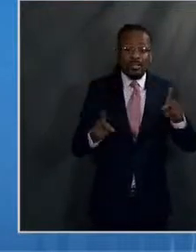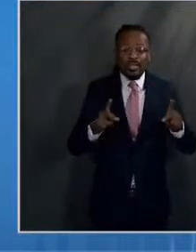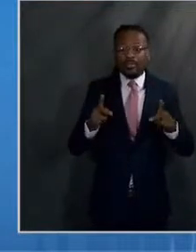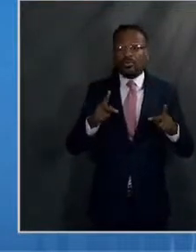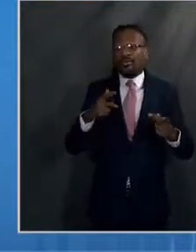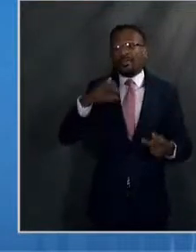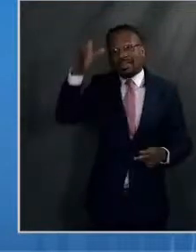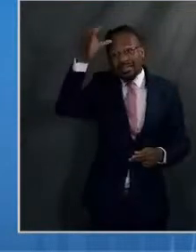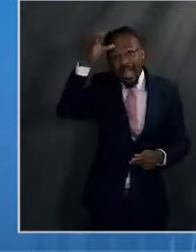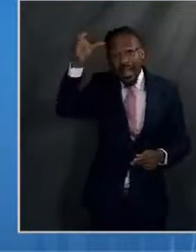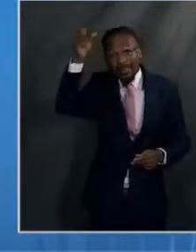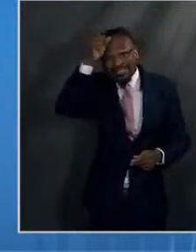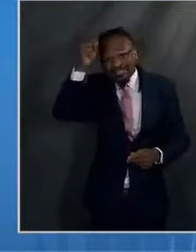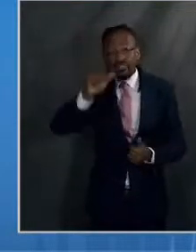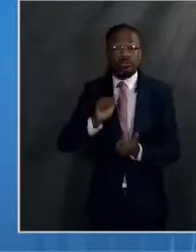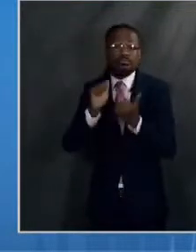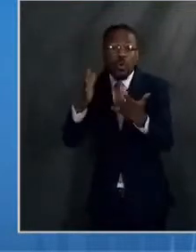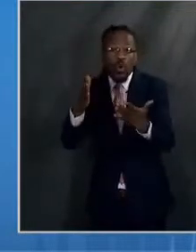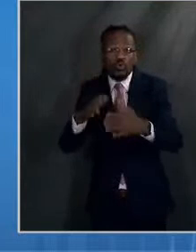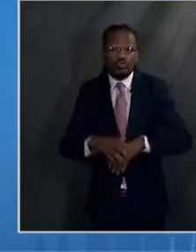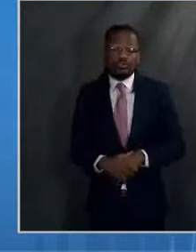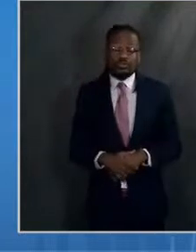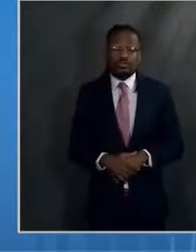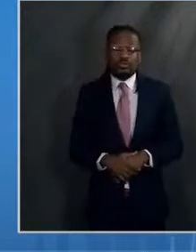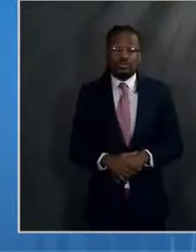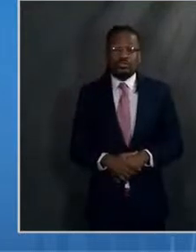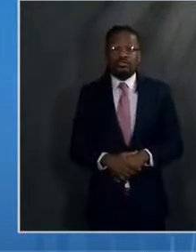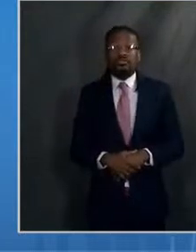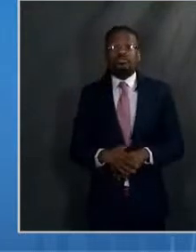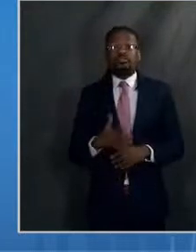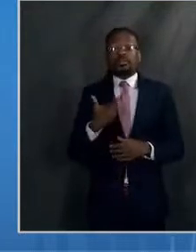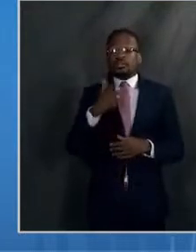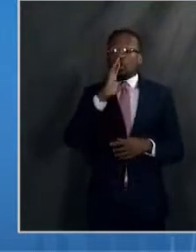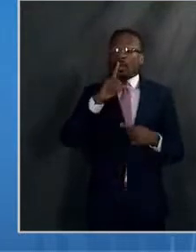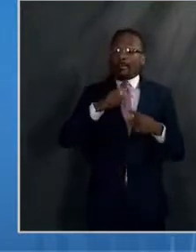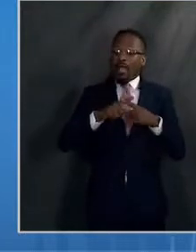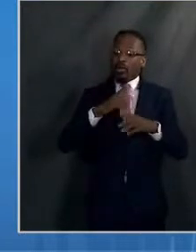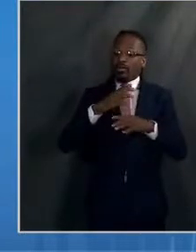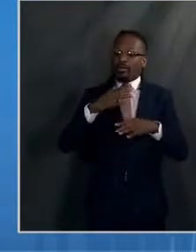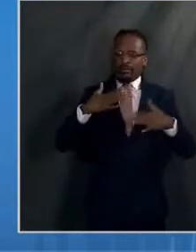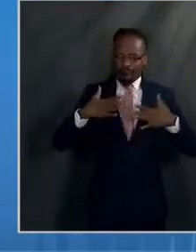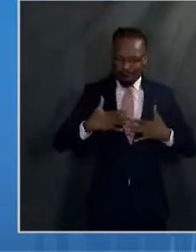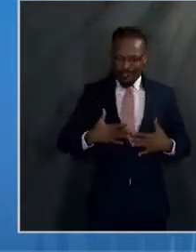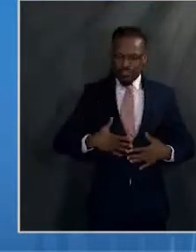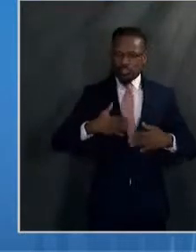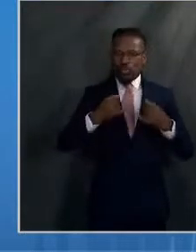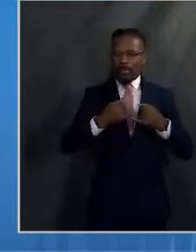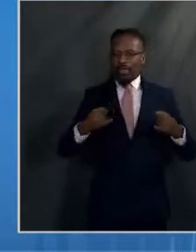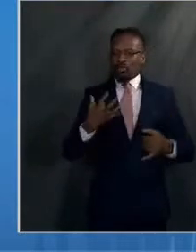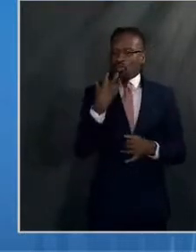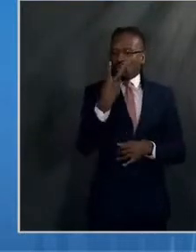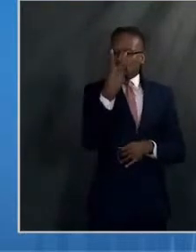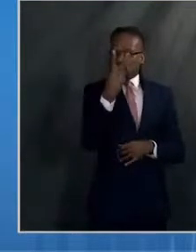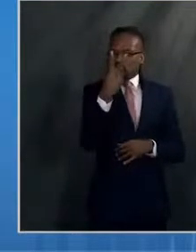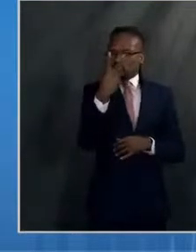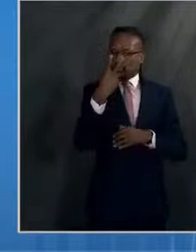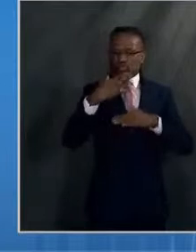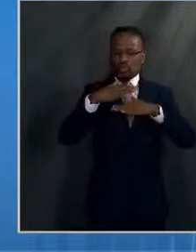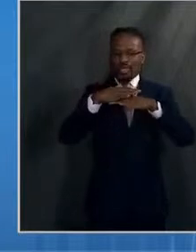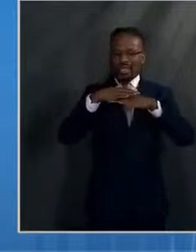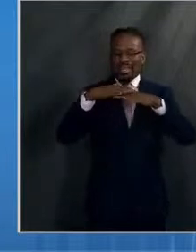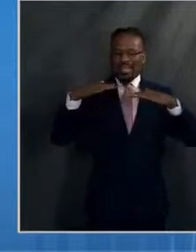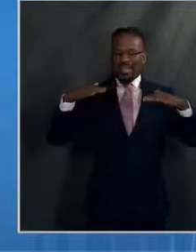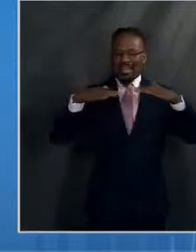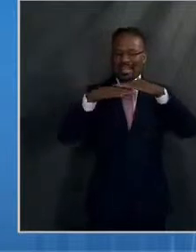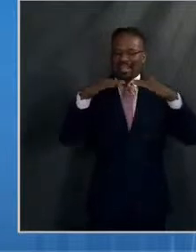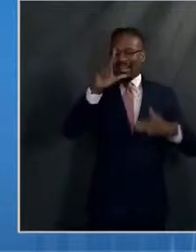about a physical barrier, and as the CDC recommends, you want at least 2 layers within the mask as a physical barrier,